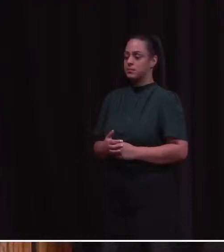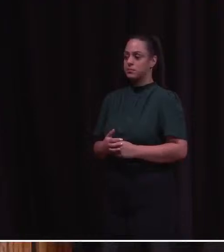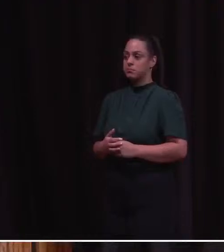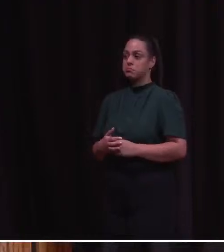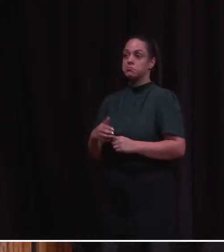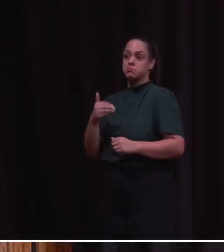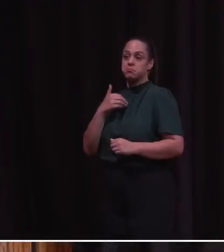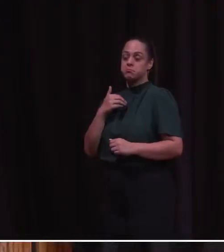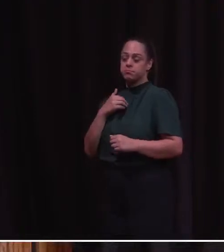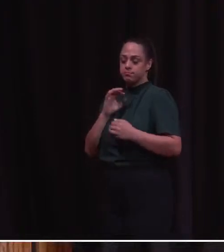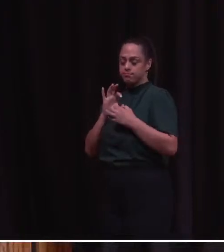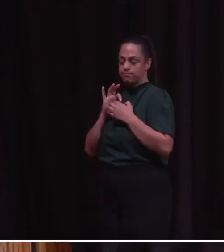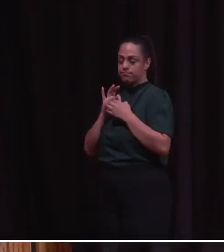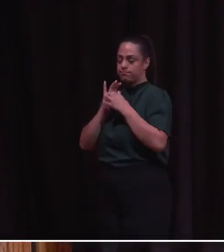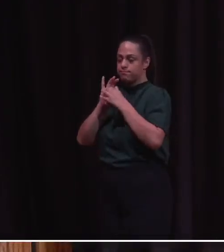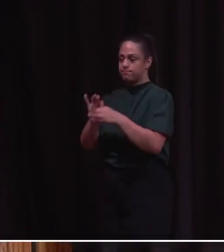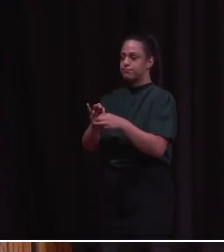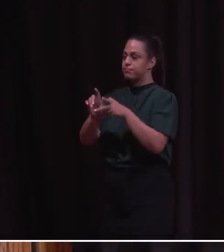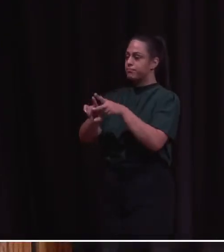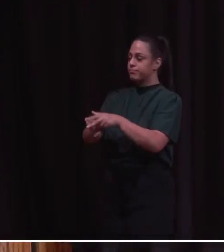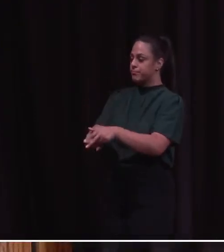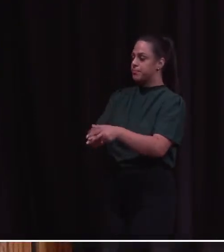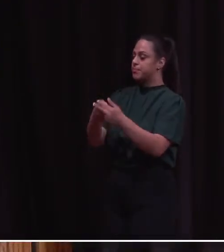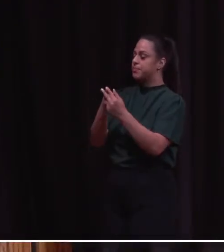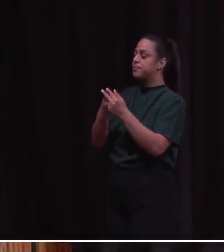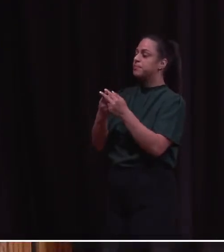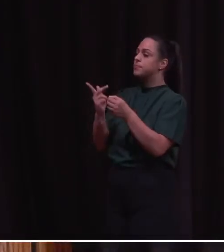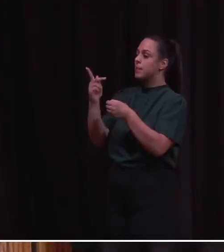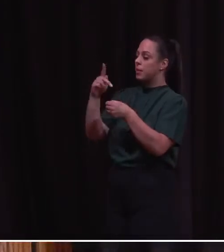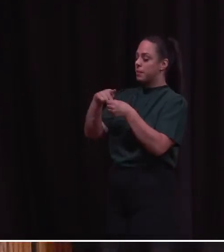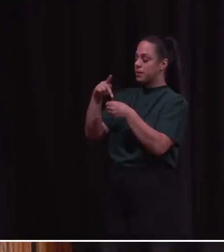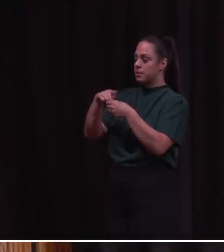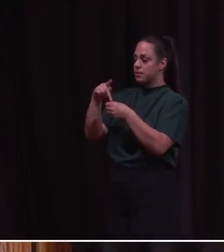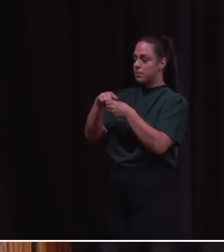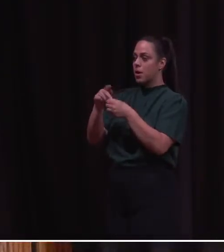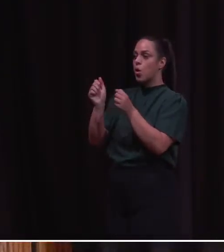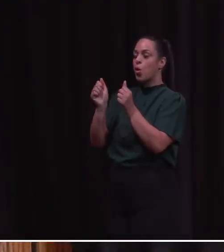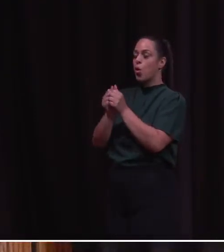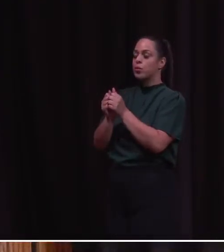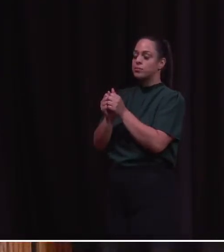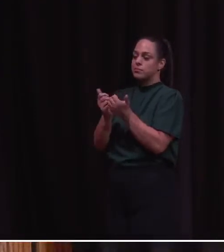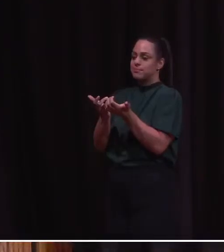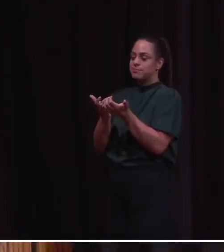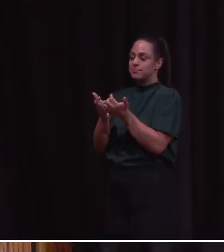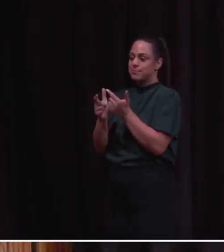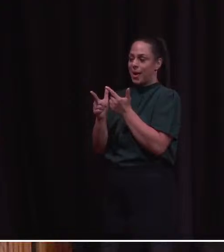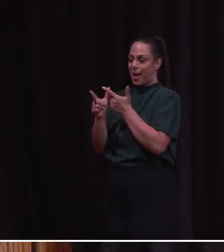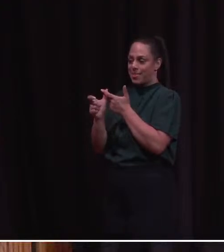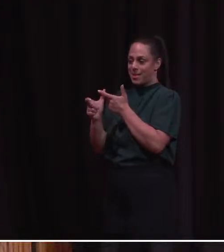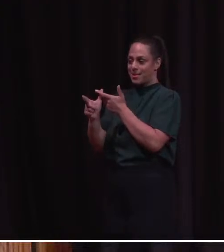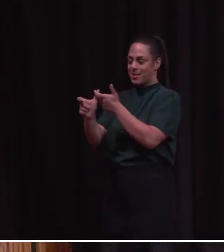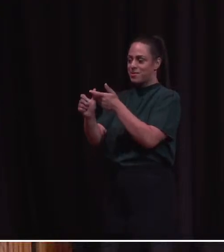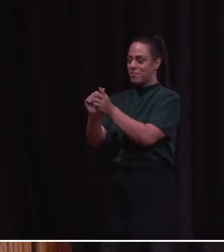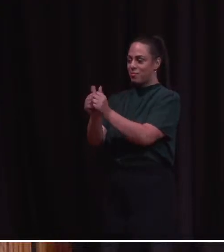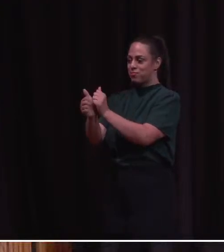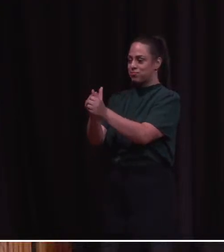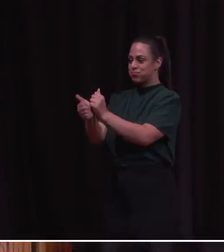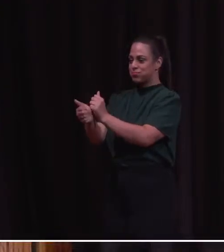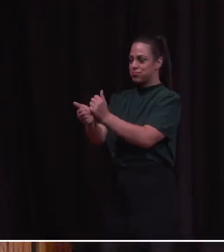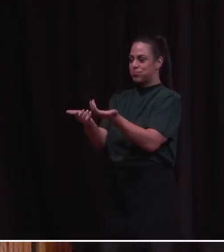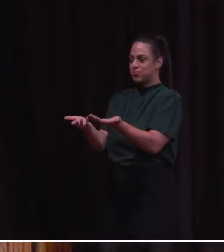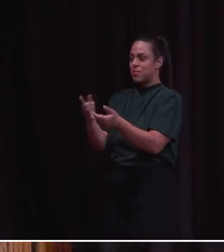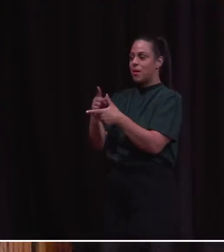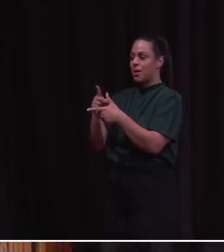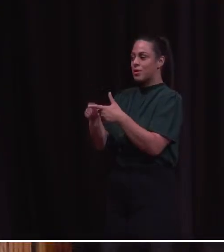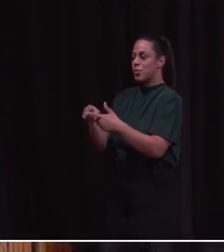performing in global athletics? Sylvia Tamale wrote about the Caster Semenya phenomenon. And I